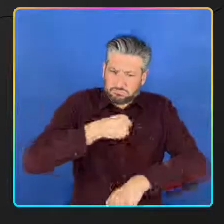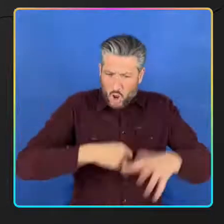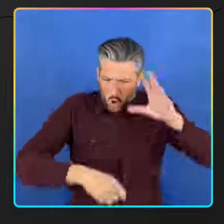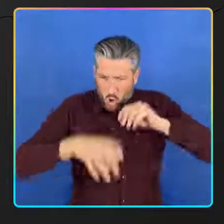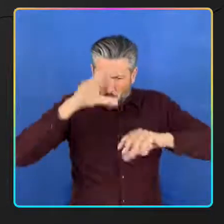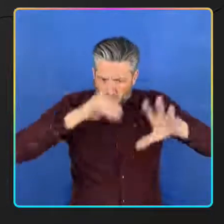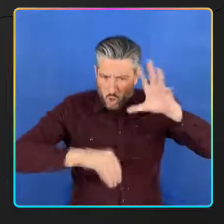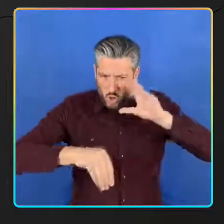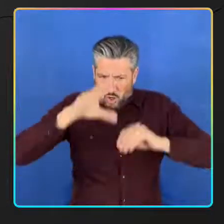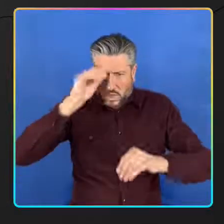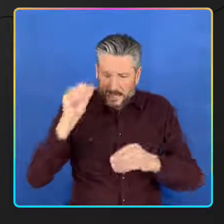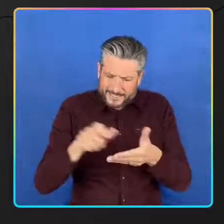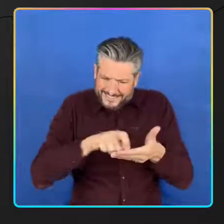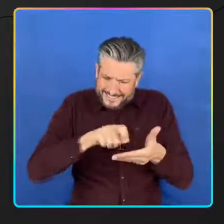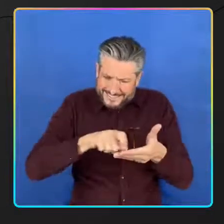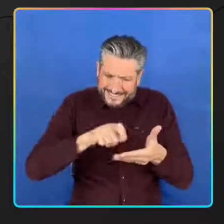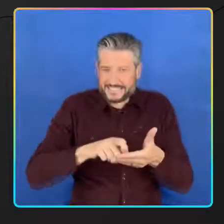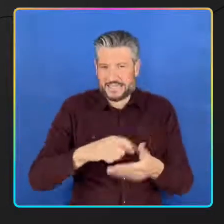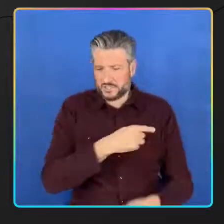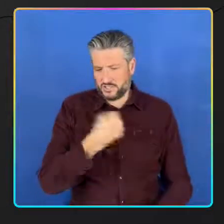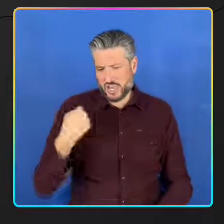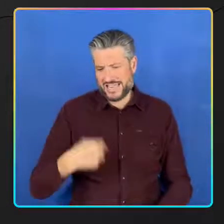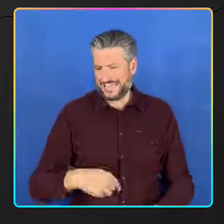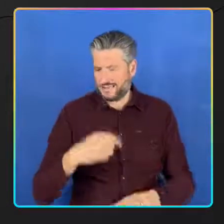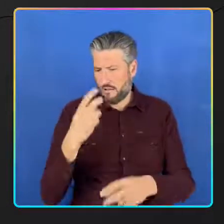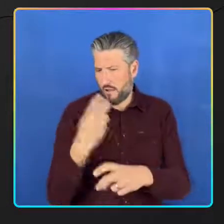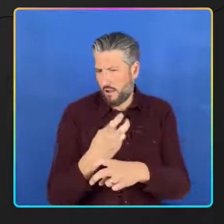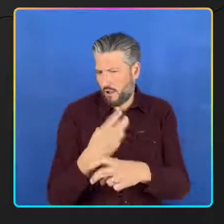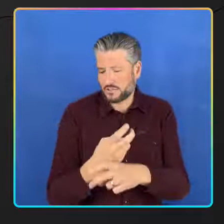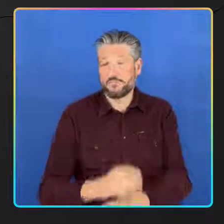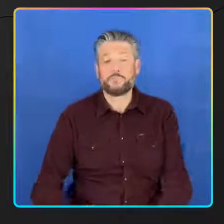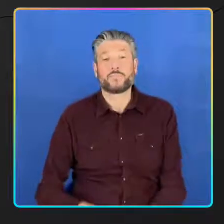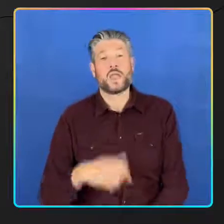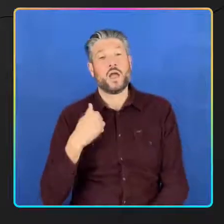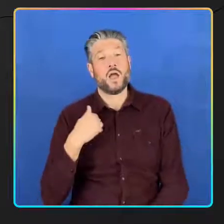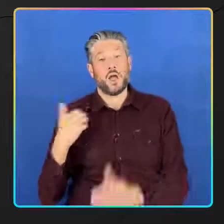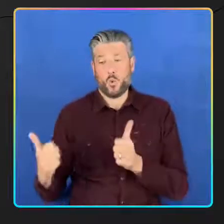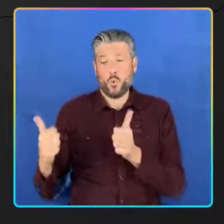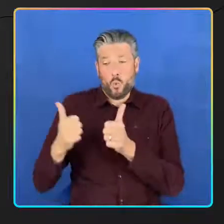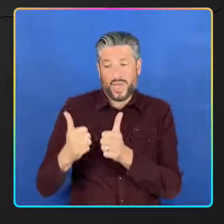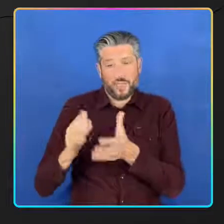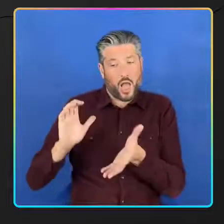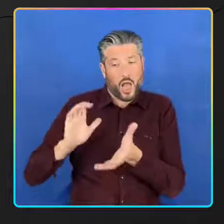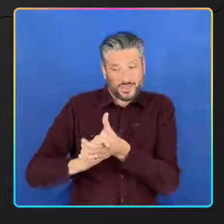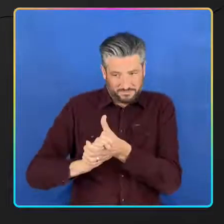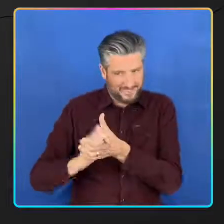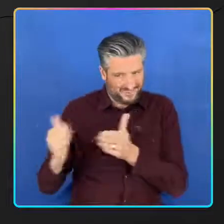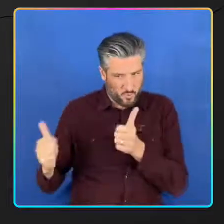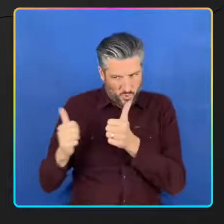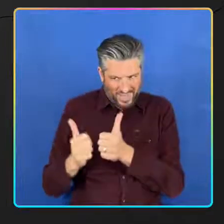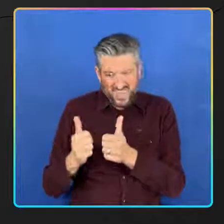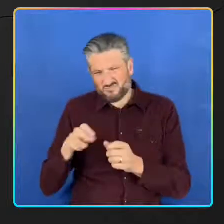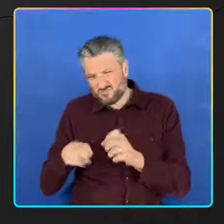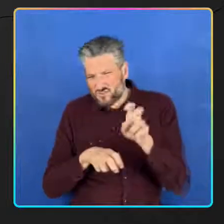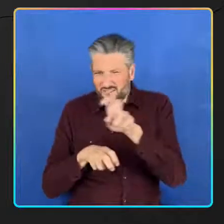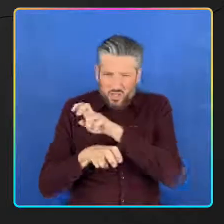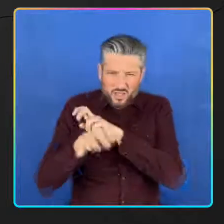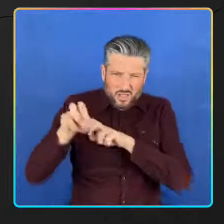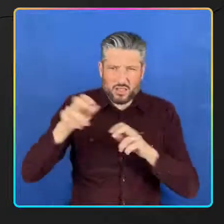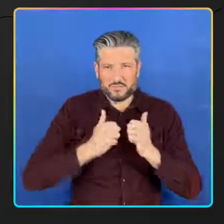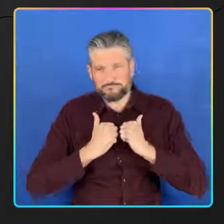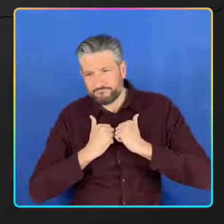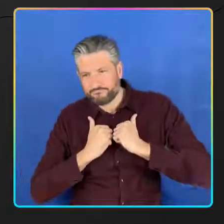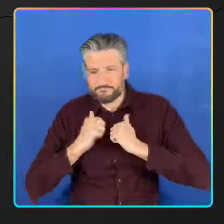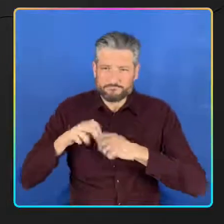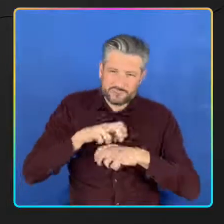the characters. I was traveling with my husband in the south of China, and we were just like going from little village to